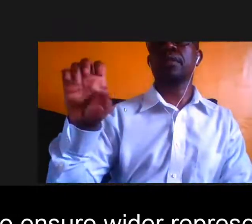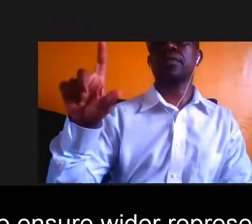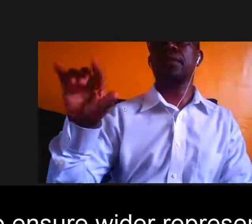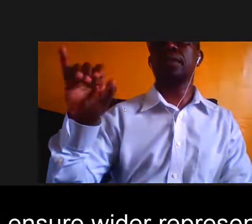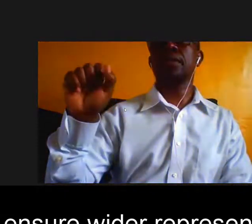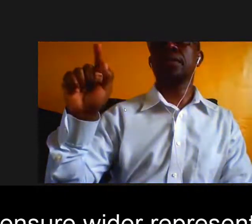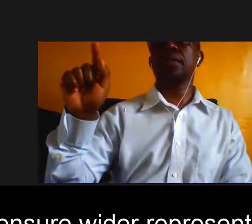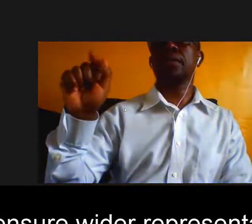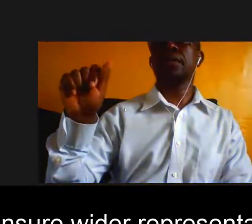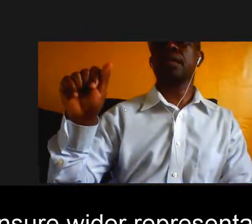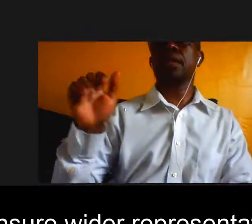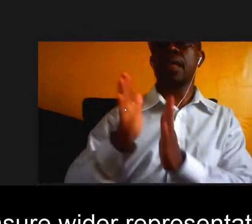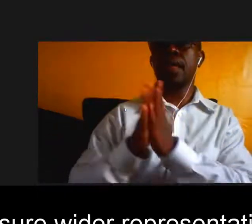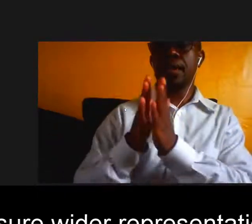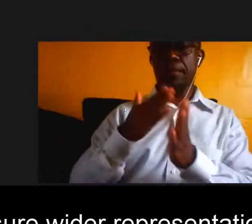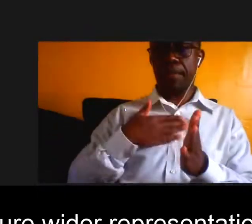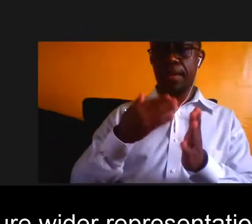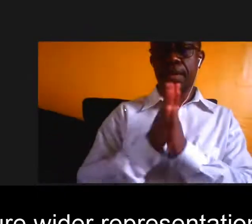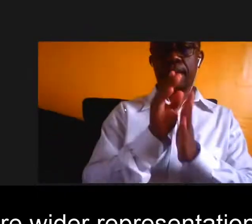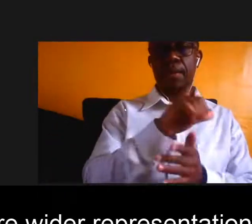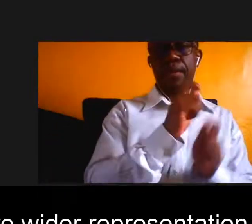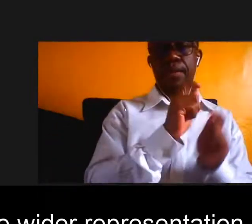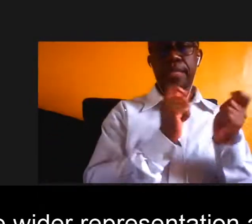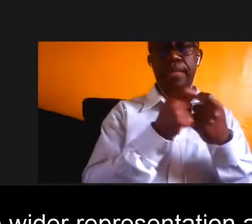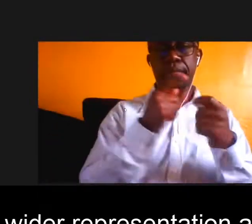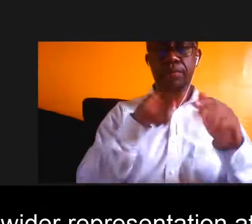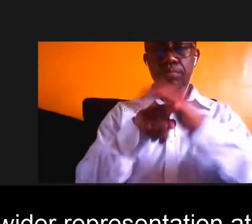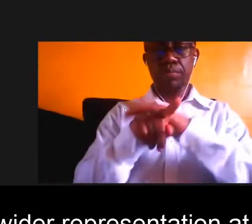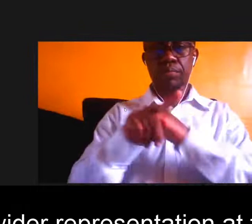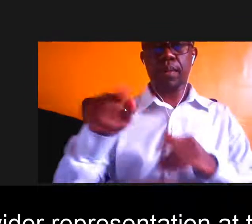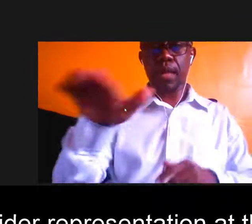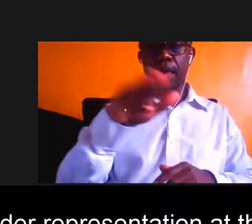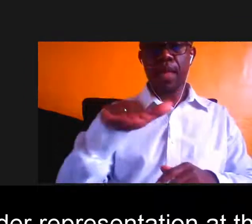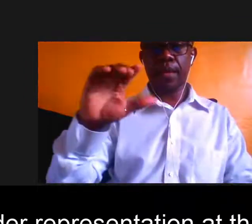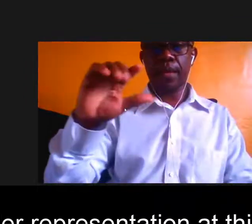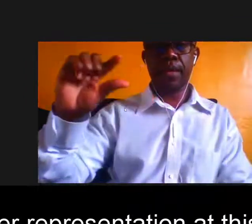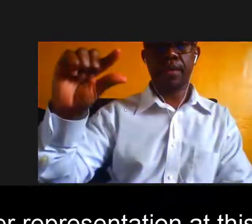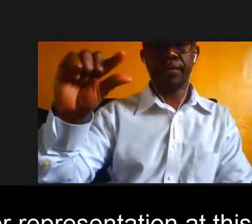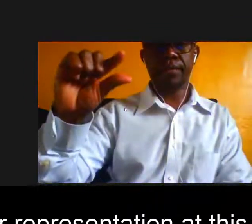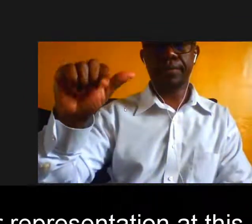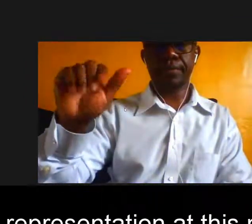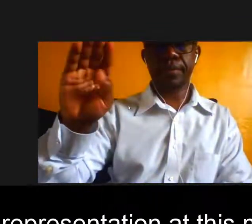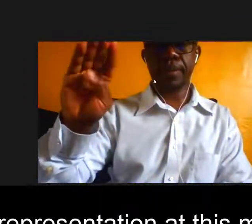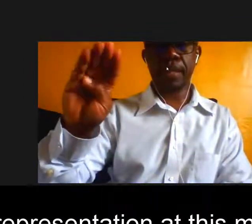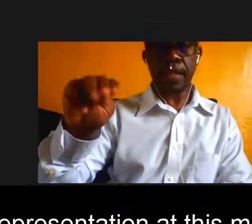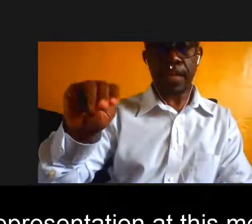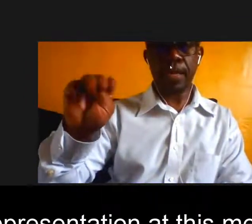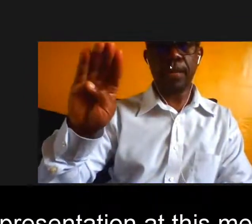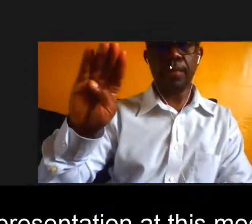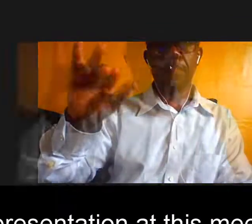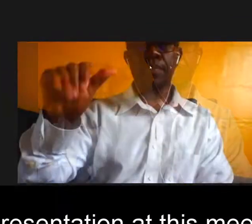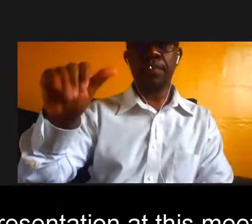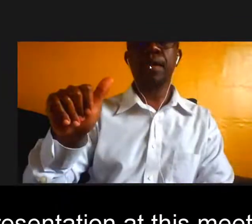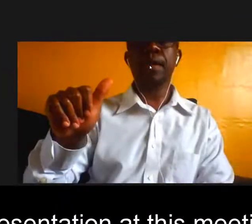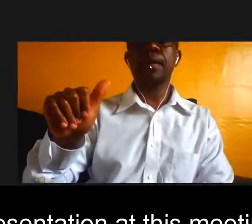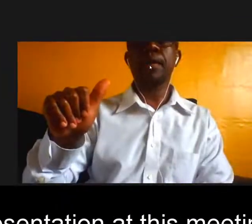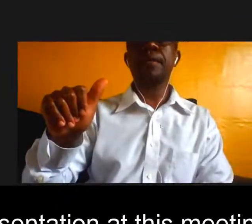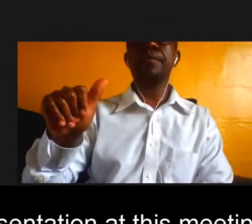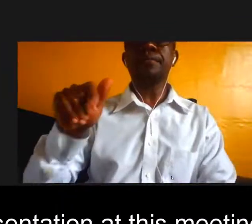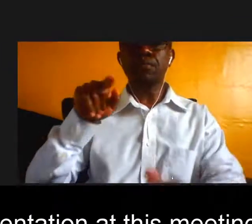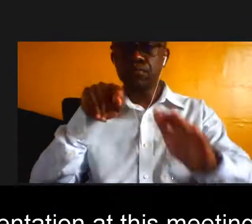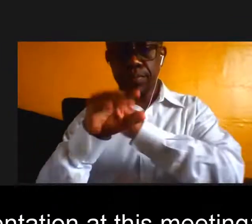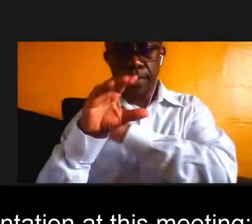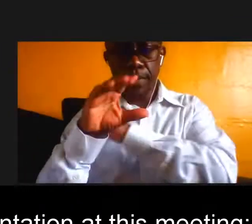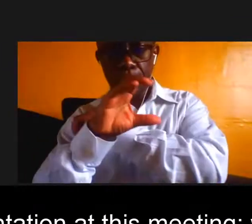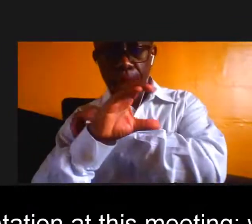of a meeting, and we were trying to push the agenda of children in that meeting, and it really showed that it was not the priority of that